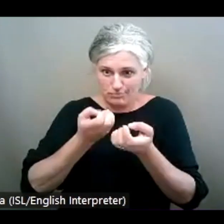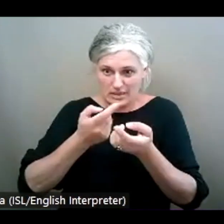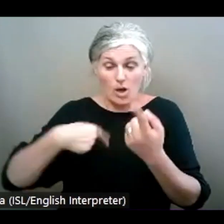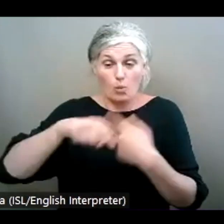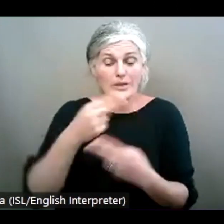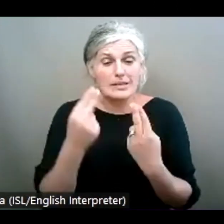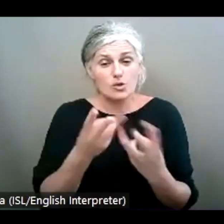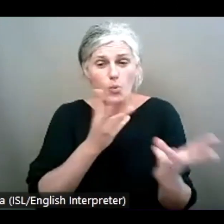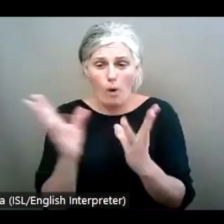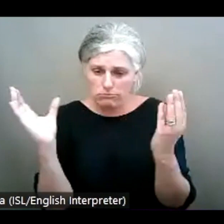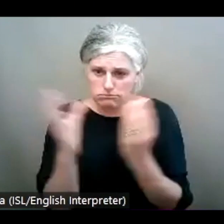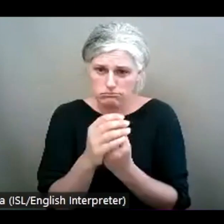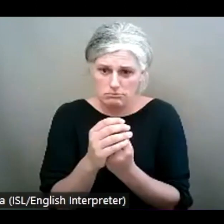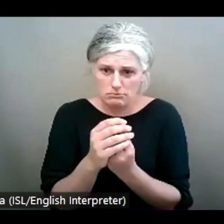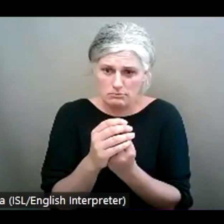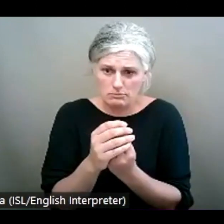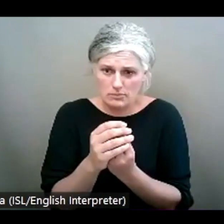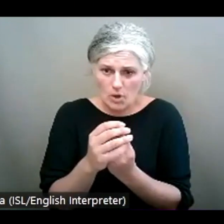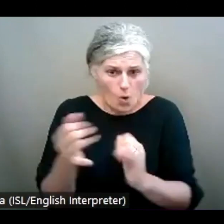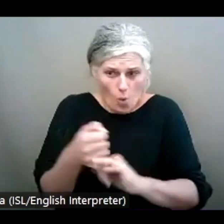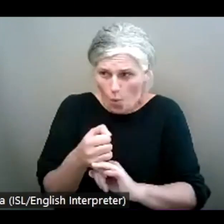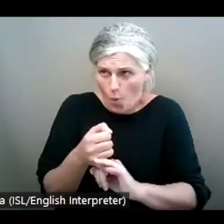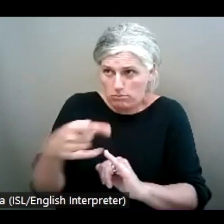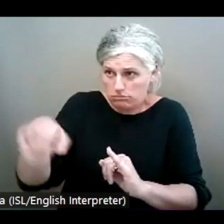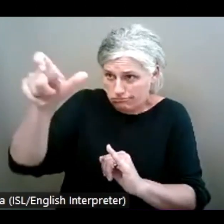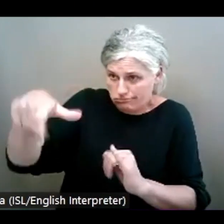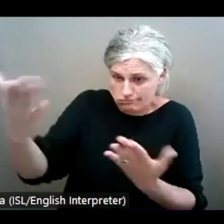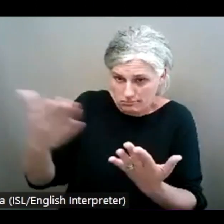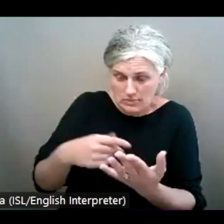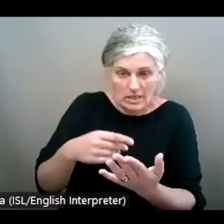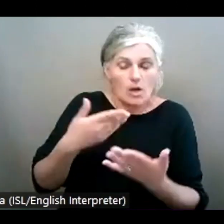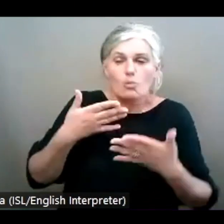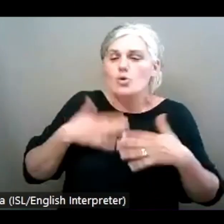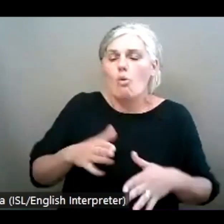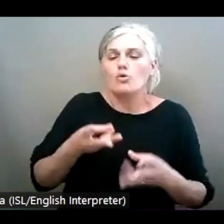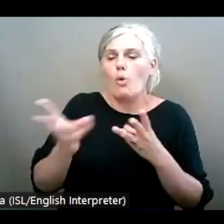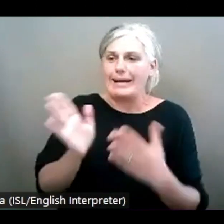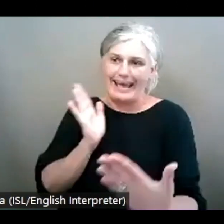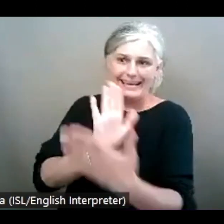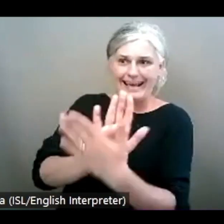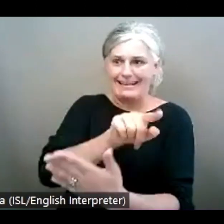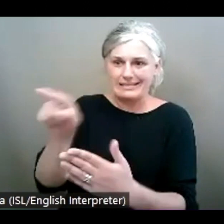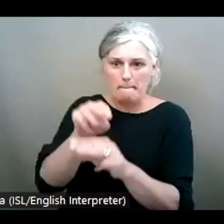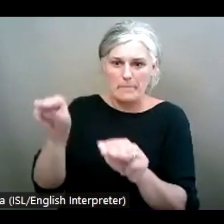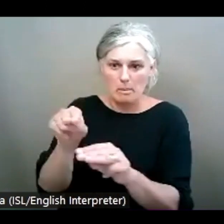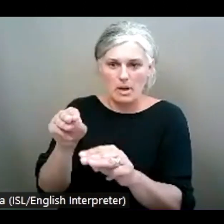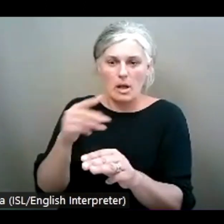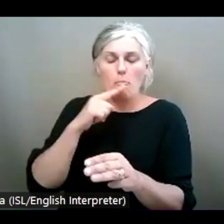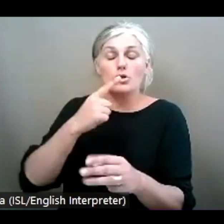with whoever. We don't want to work against them, you know, but we want to